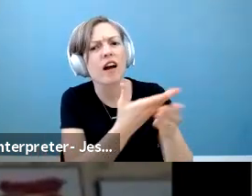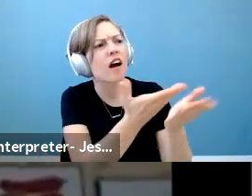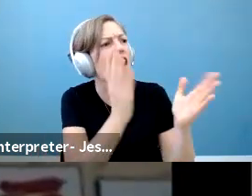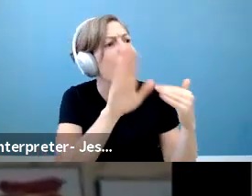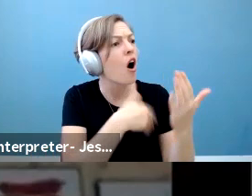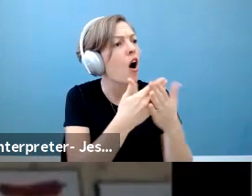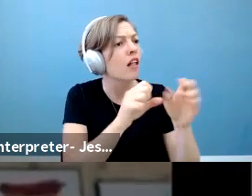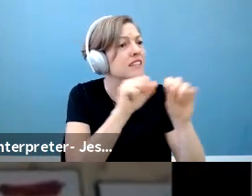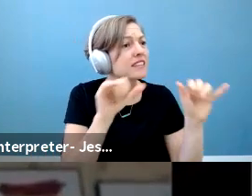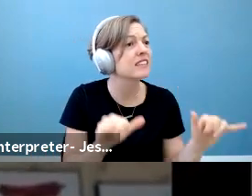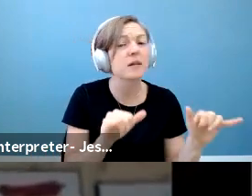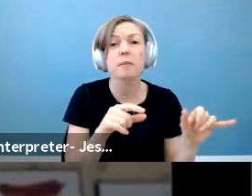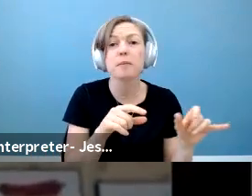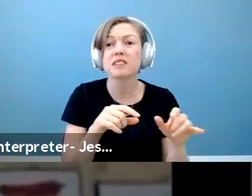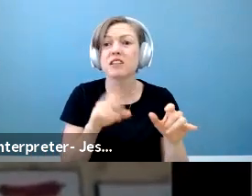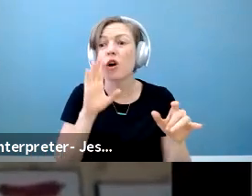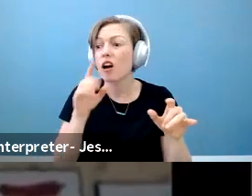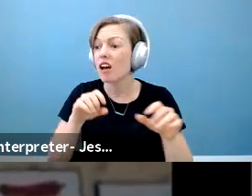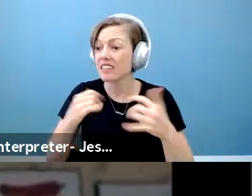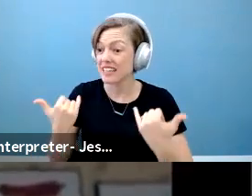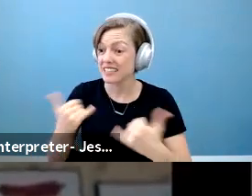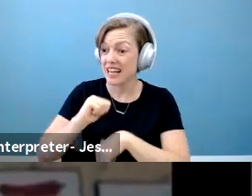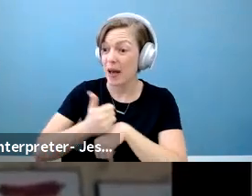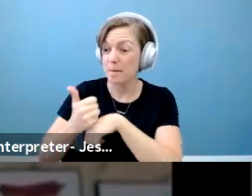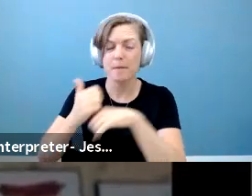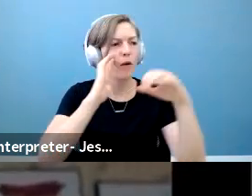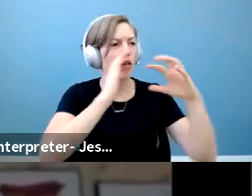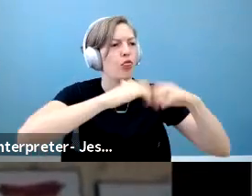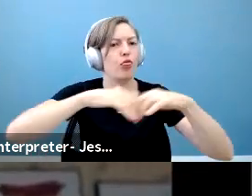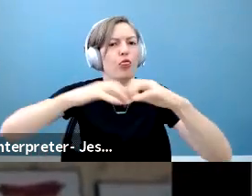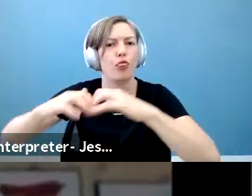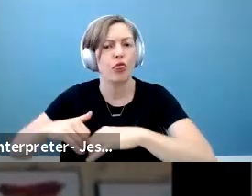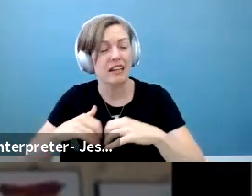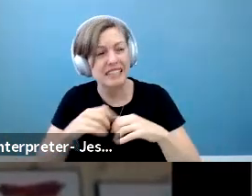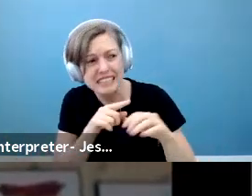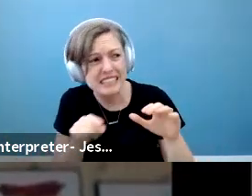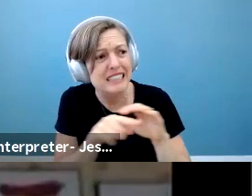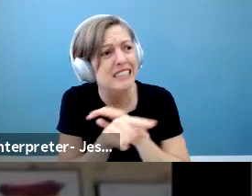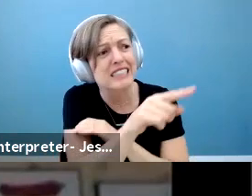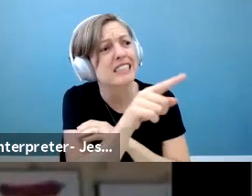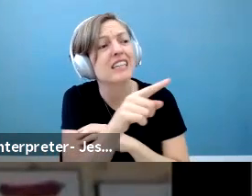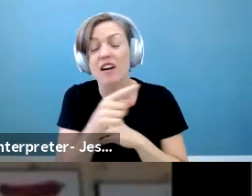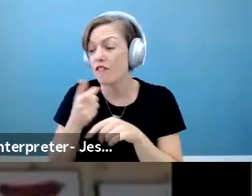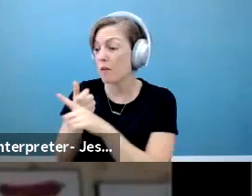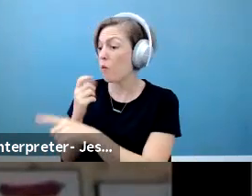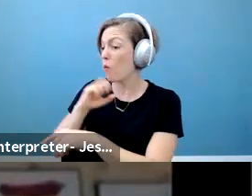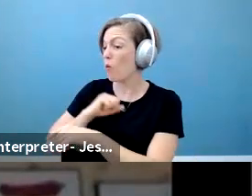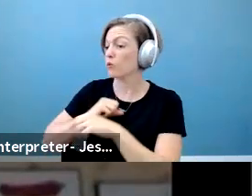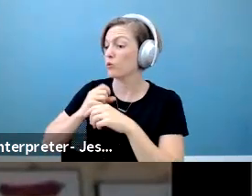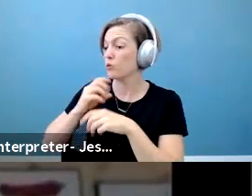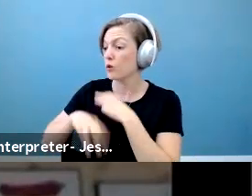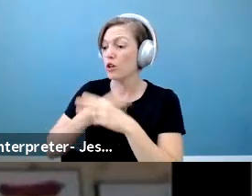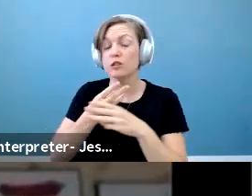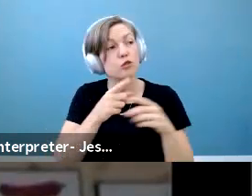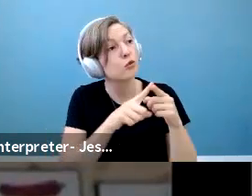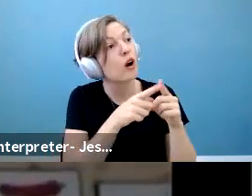we know well will be broken. As we prepare to go through the Narrows from the world we know today into an unknown